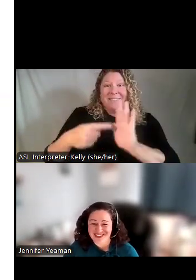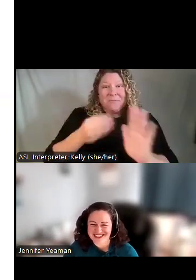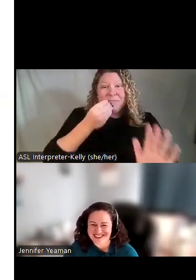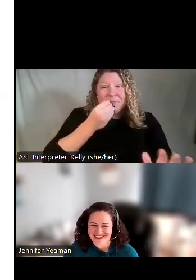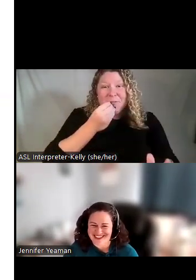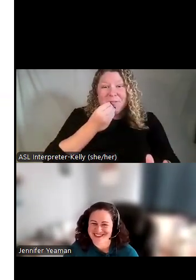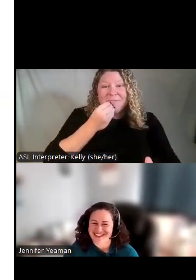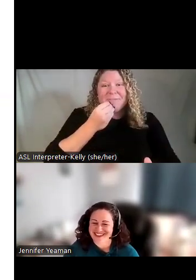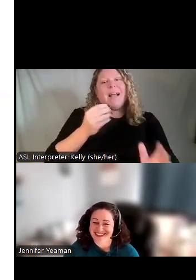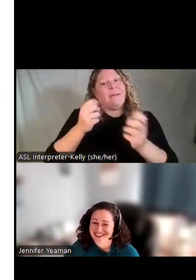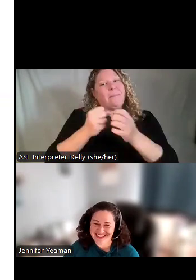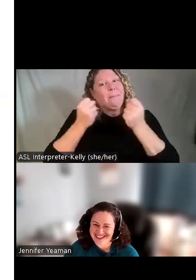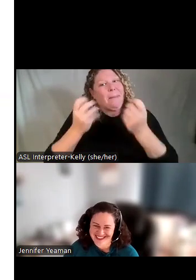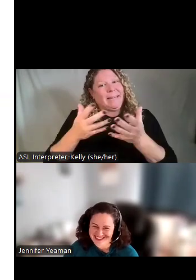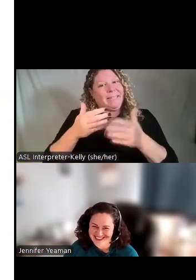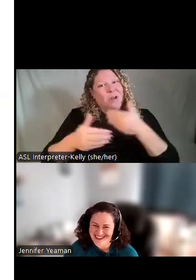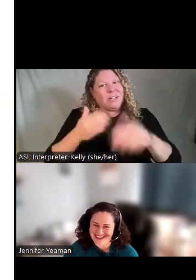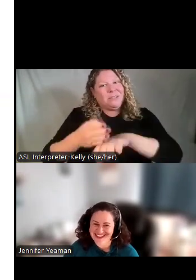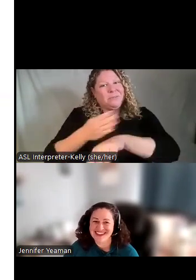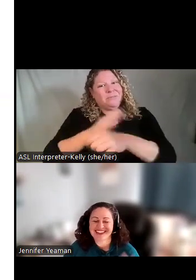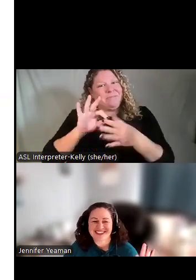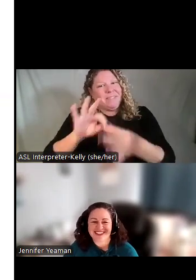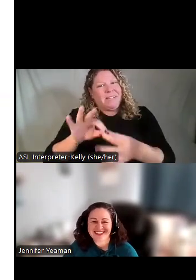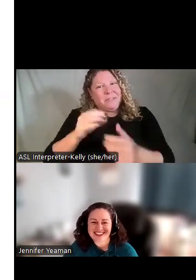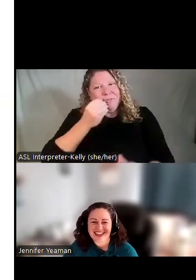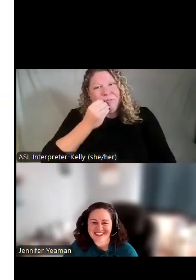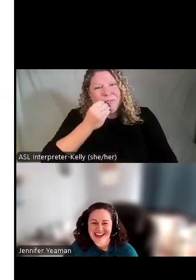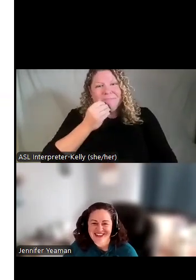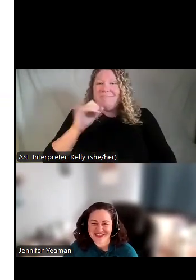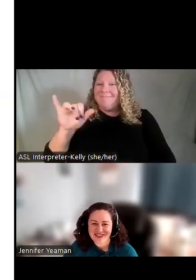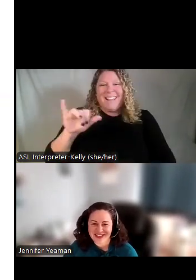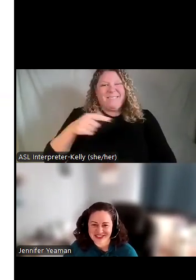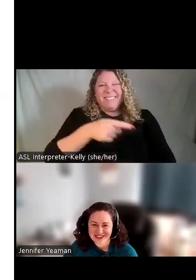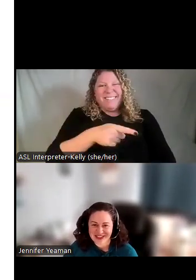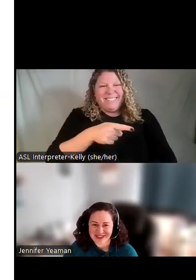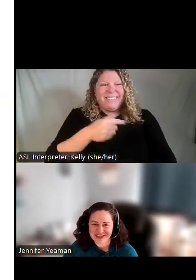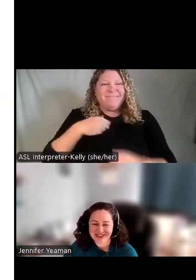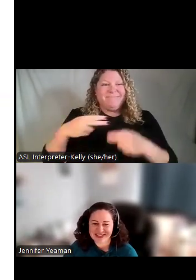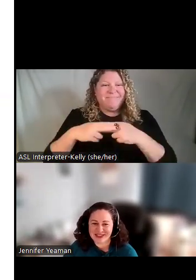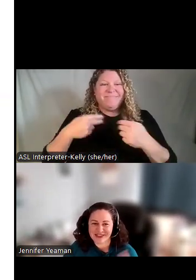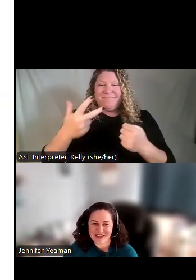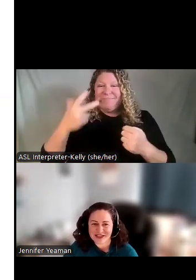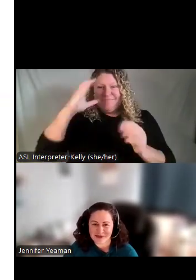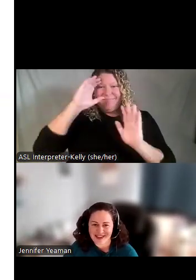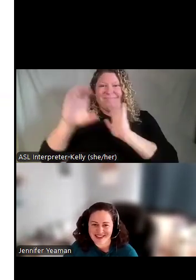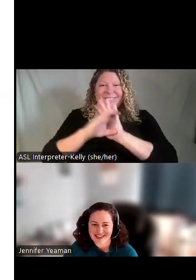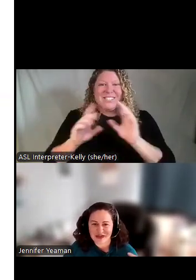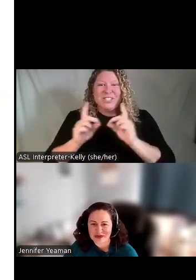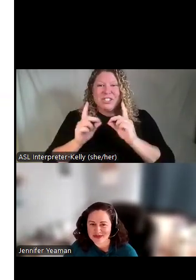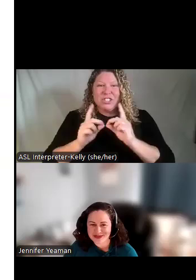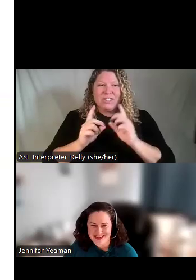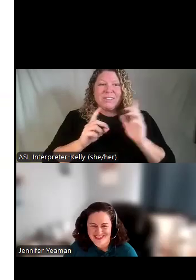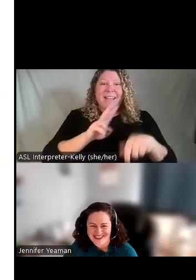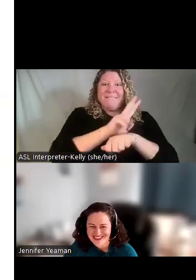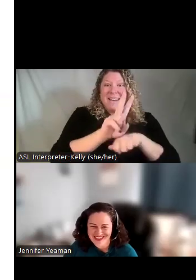improvement examples that relate to food, and this session is no different. So on this slide, we have 3 pictures of desserts: a vanilla cupcake,